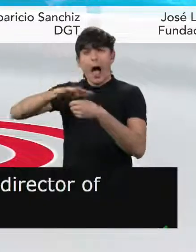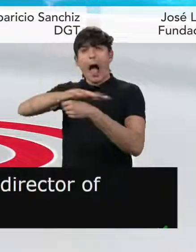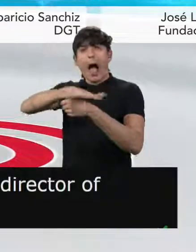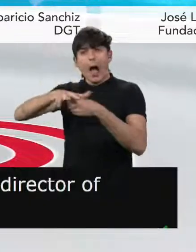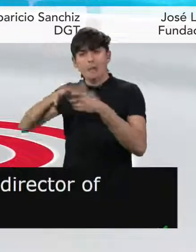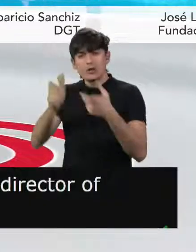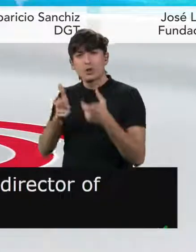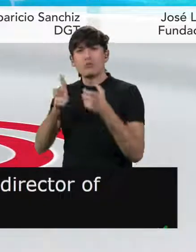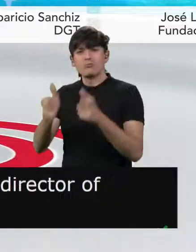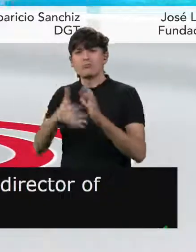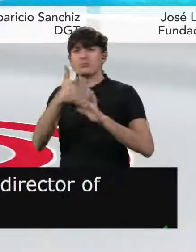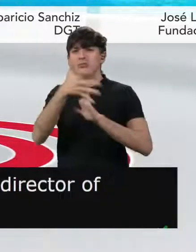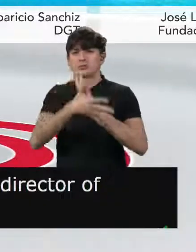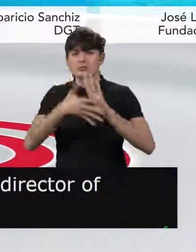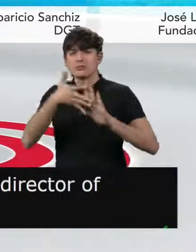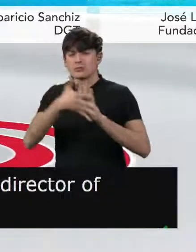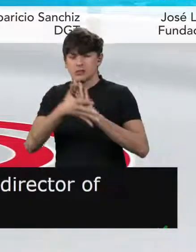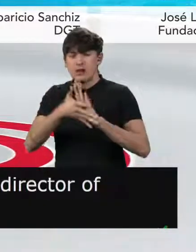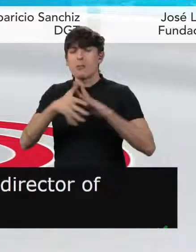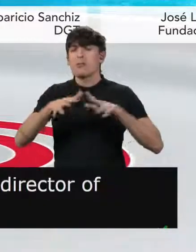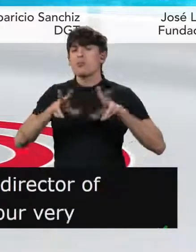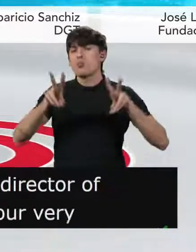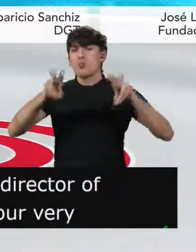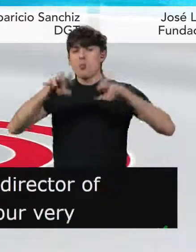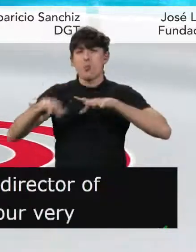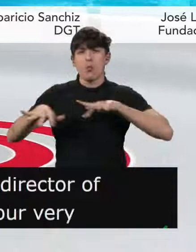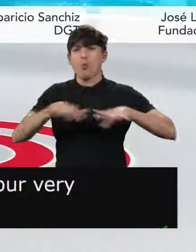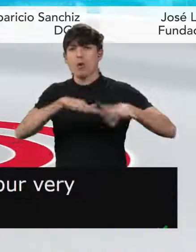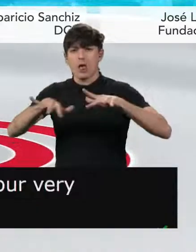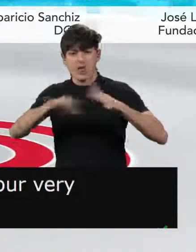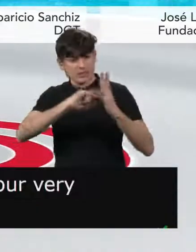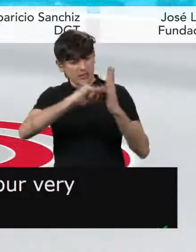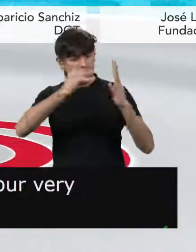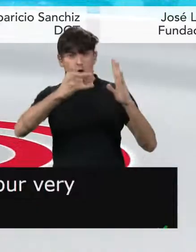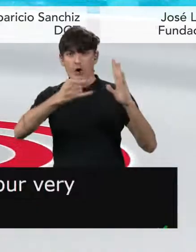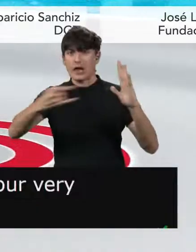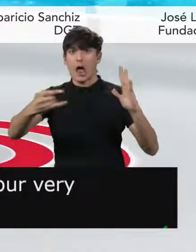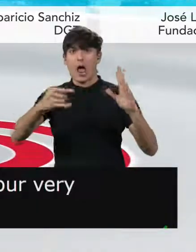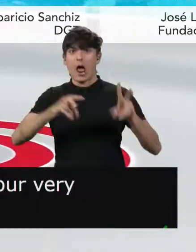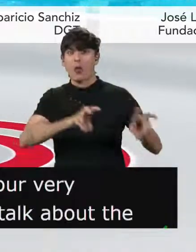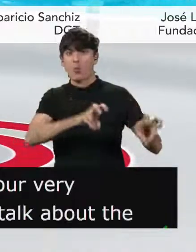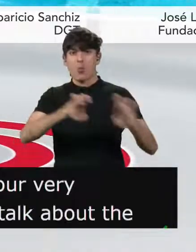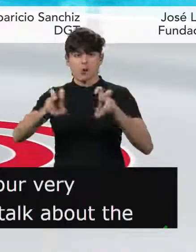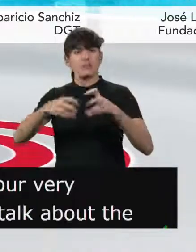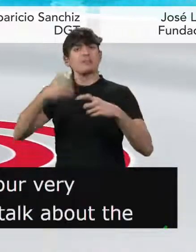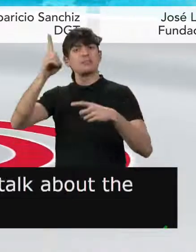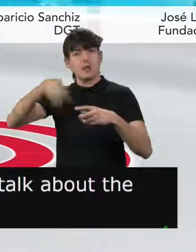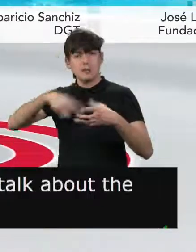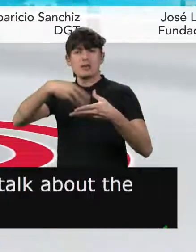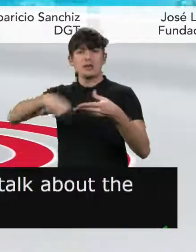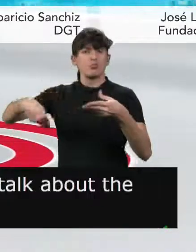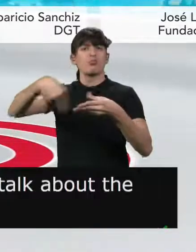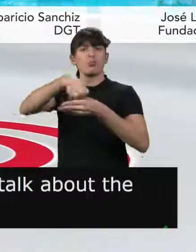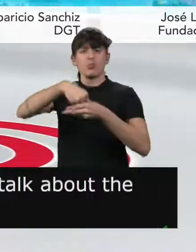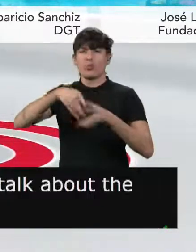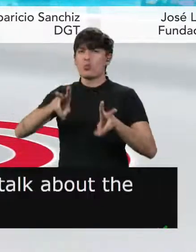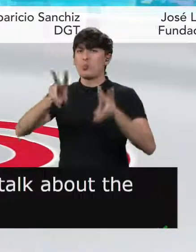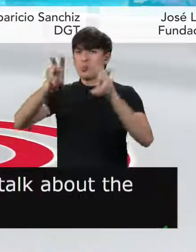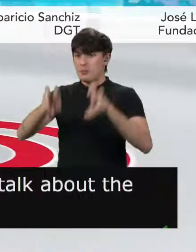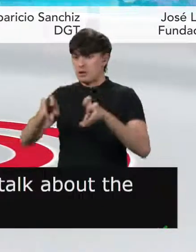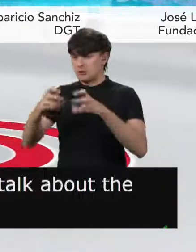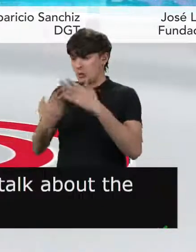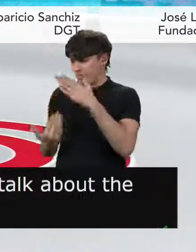going to talk about the new scenario of mobility and new technologies for